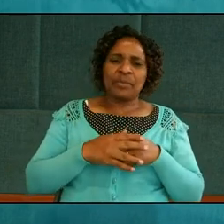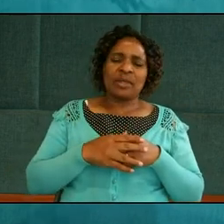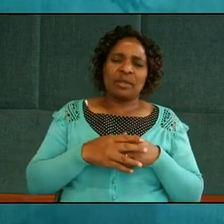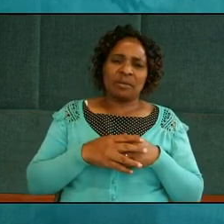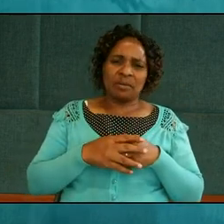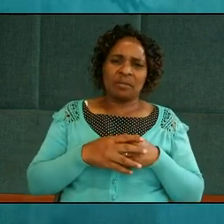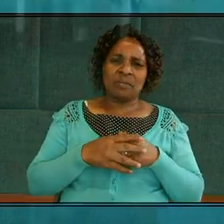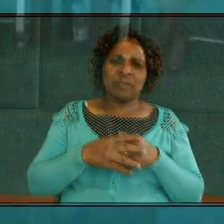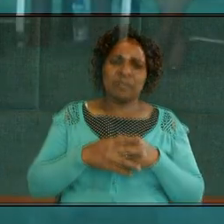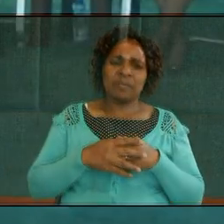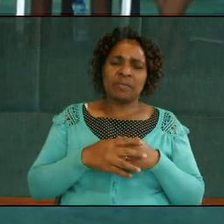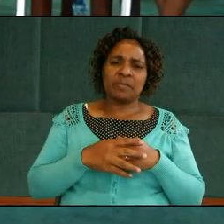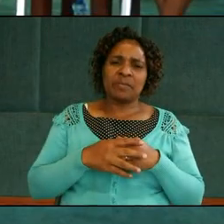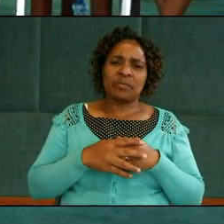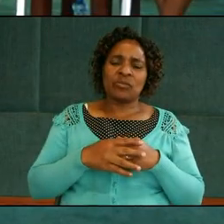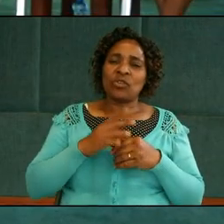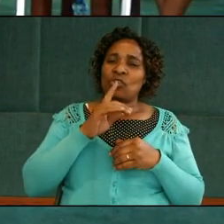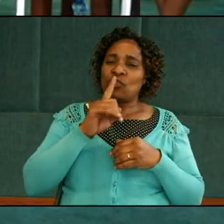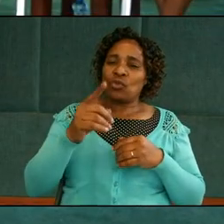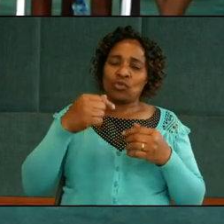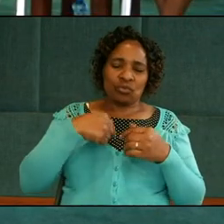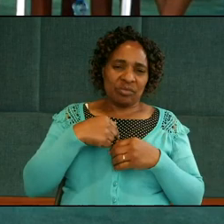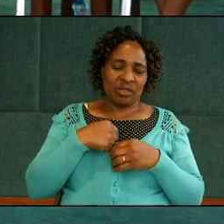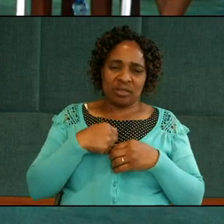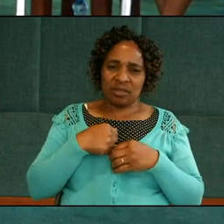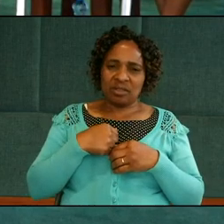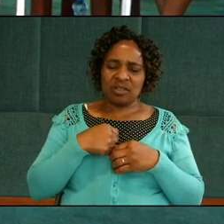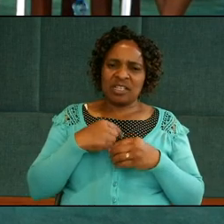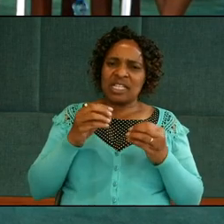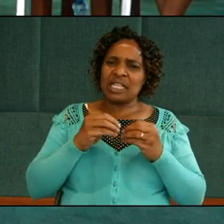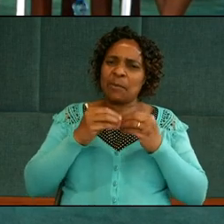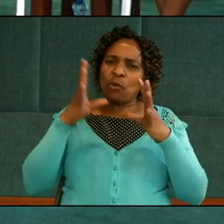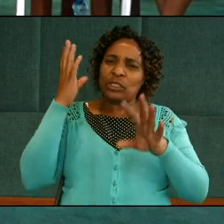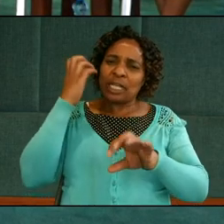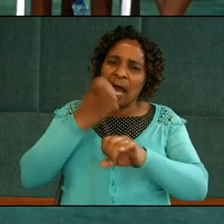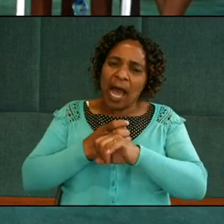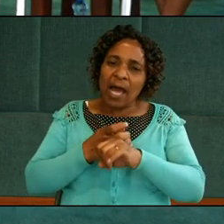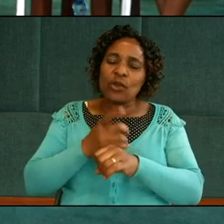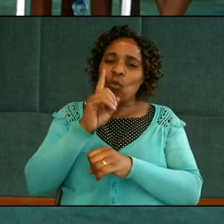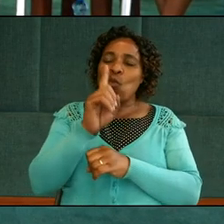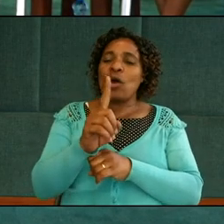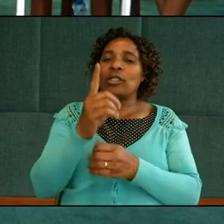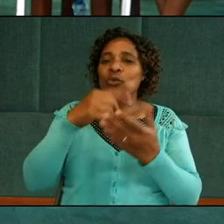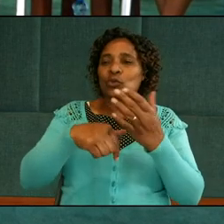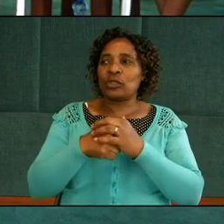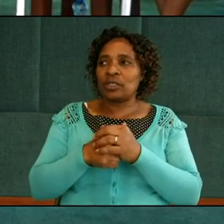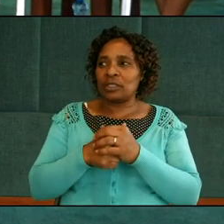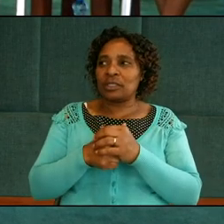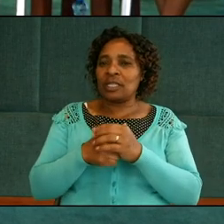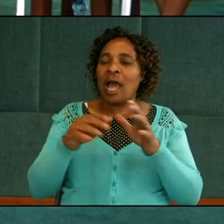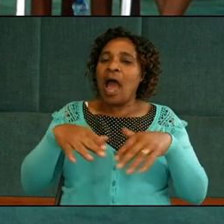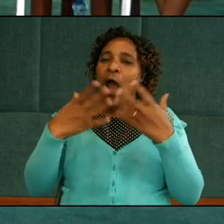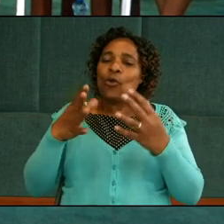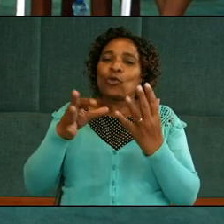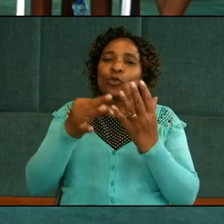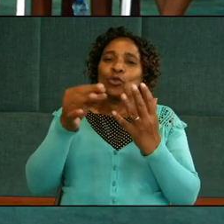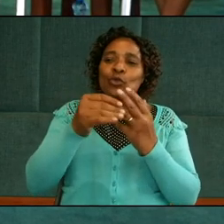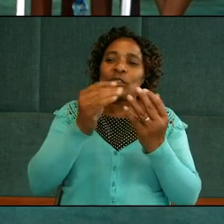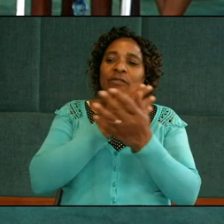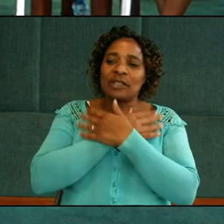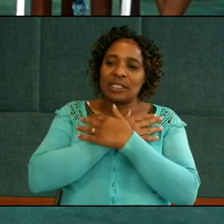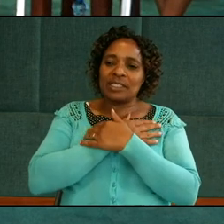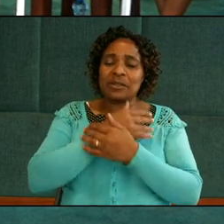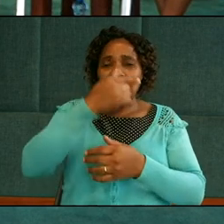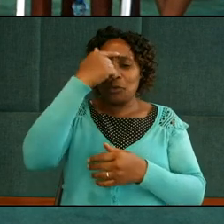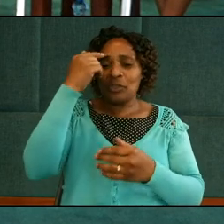Finley. So to me, the most difficult one is how to choose friends,